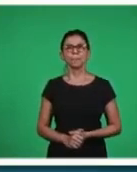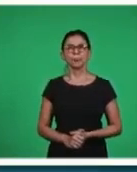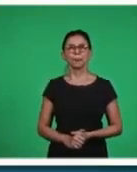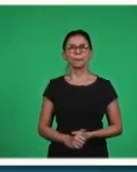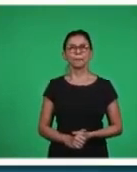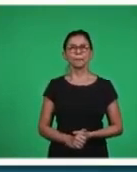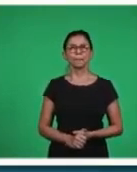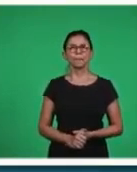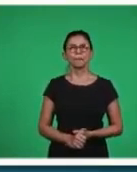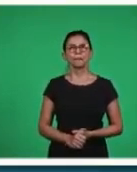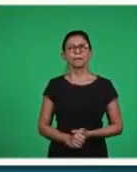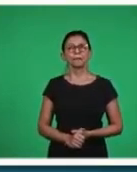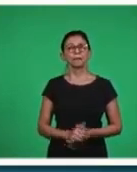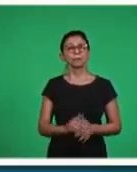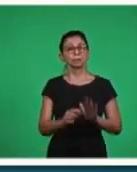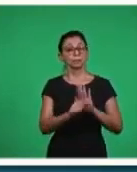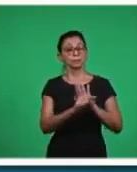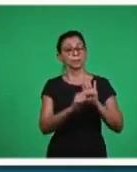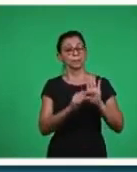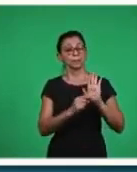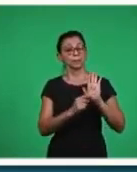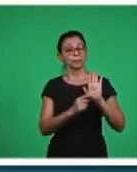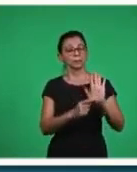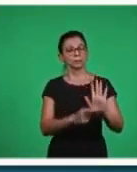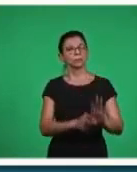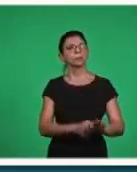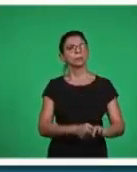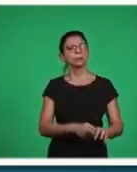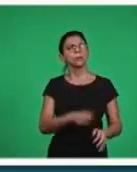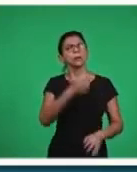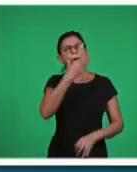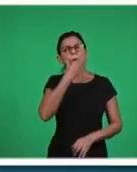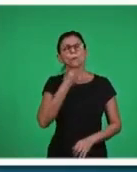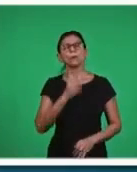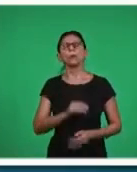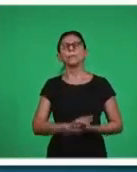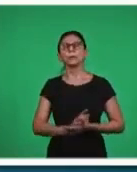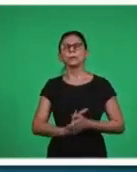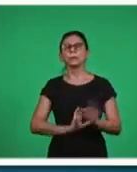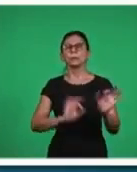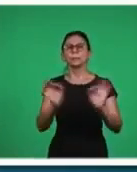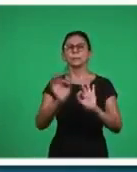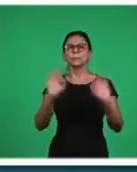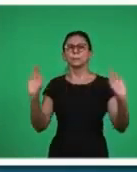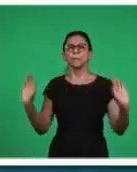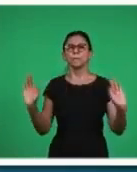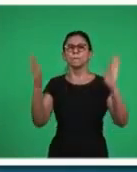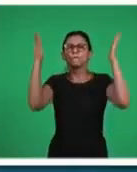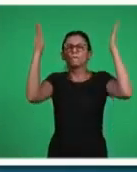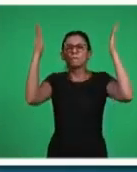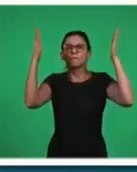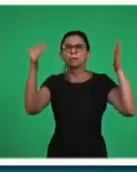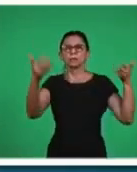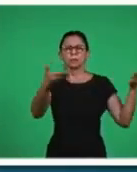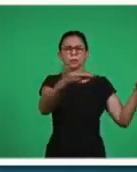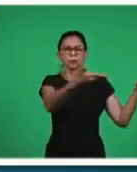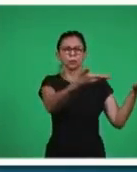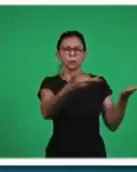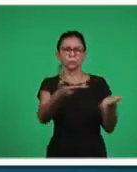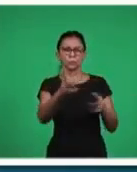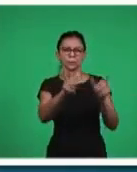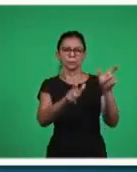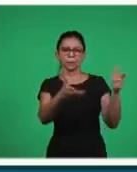church. So the verse says, now when one of those who sat at the table